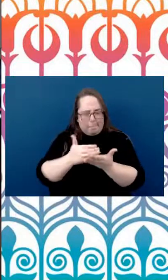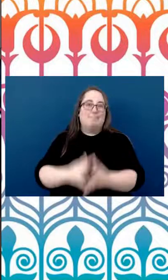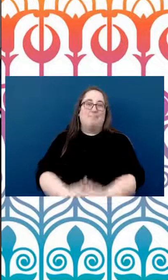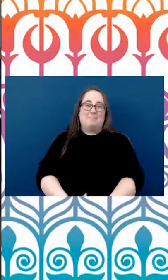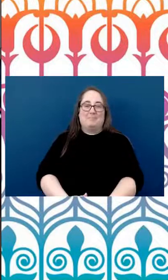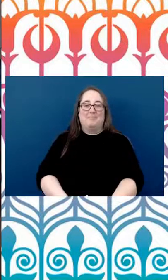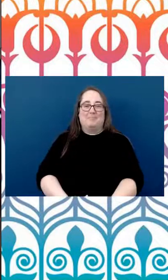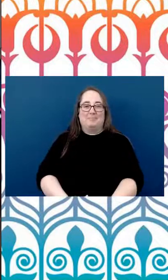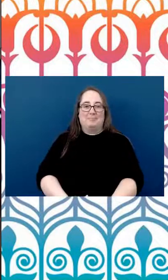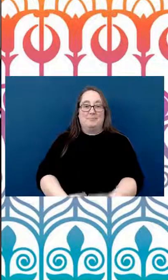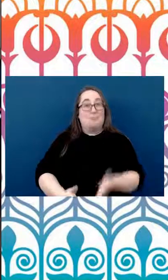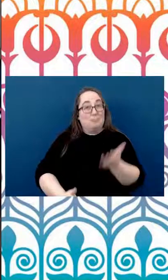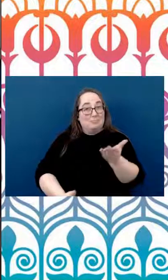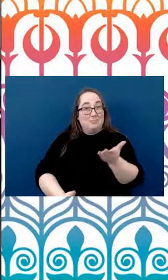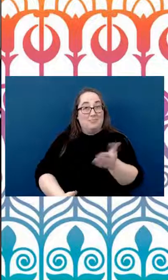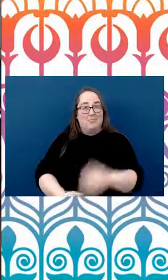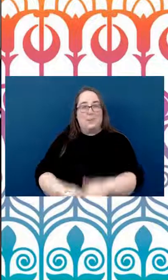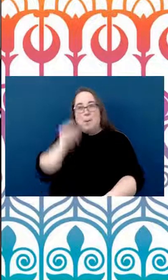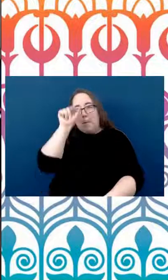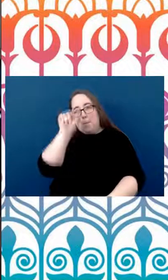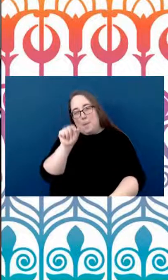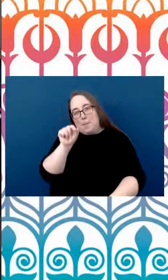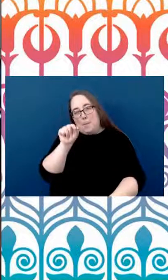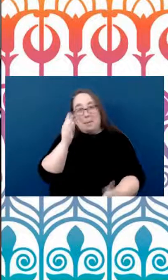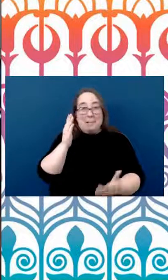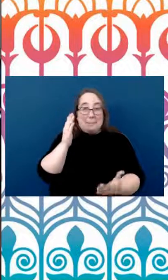How about that? Maybe.